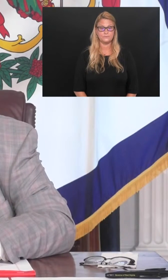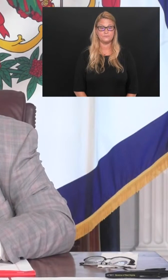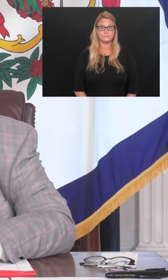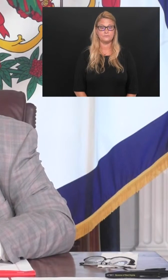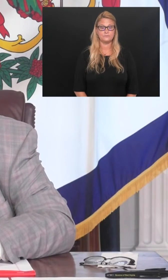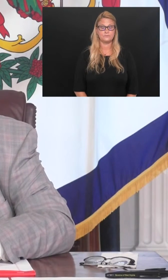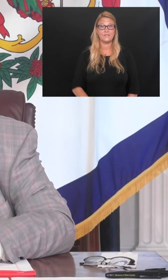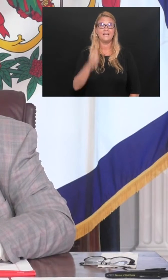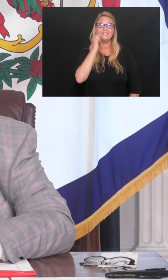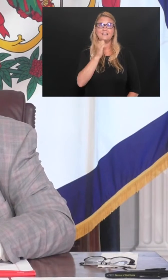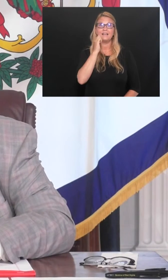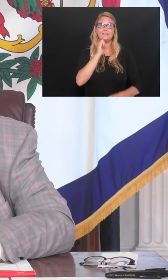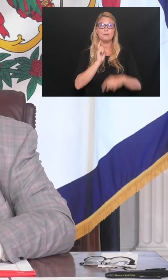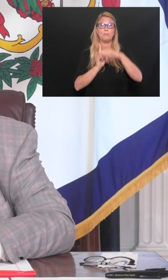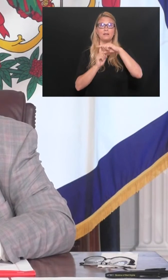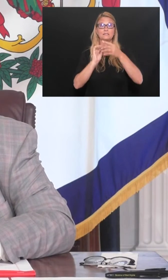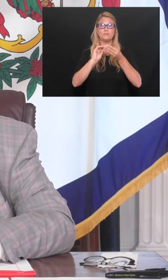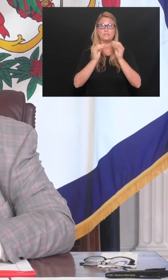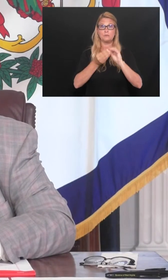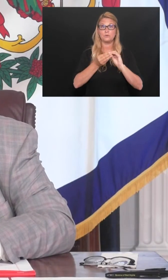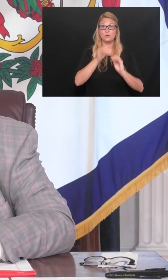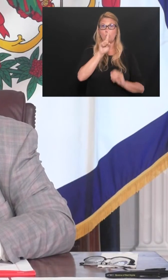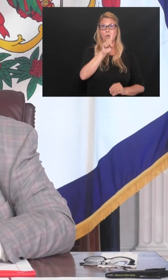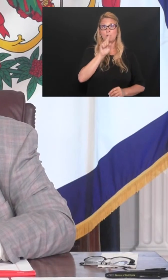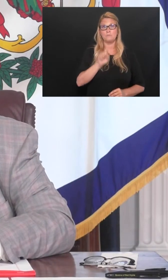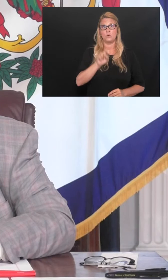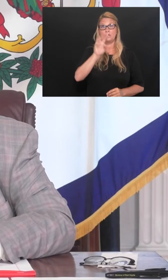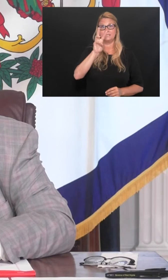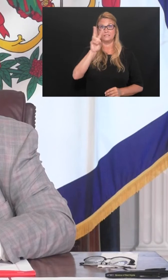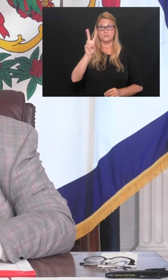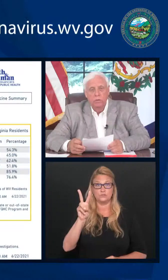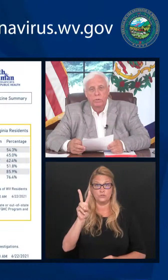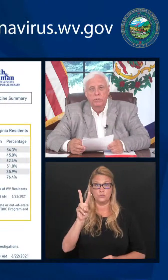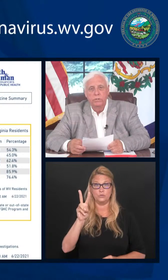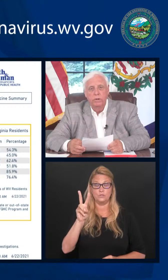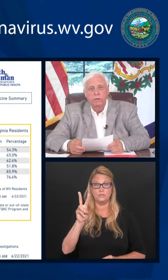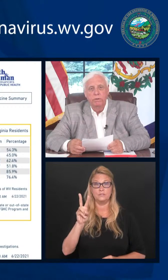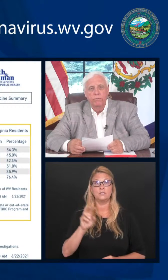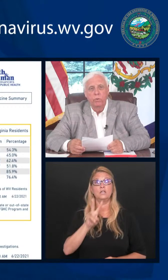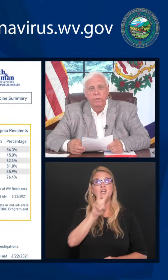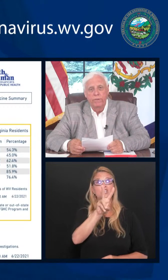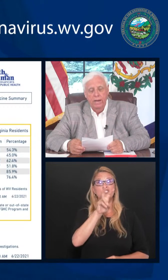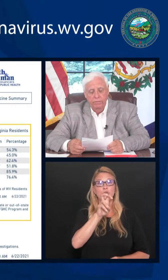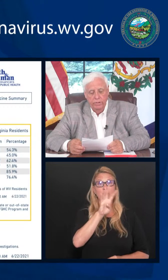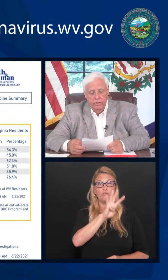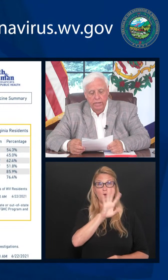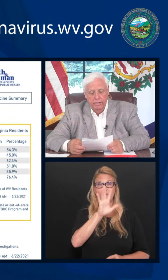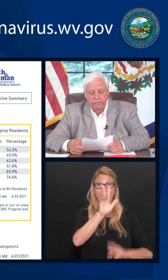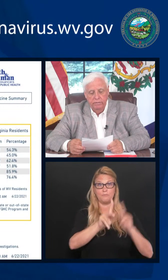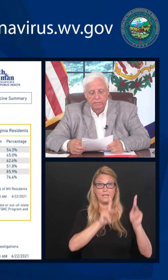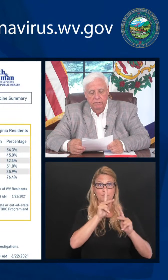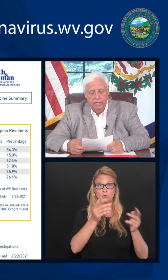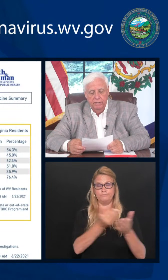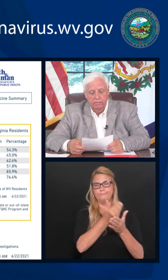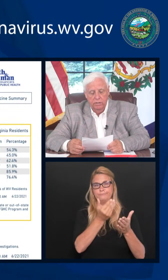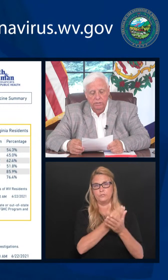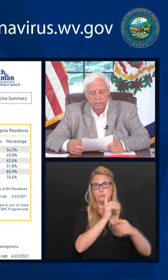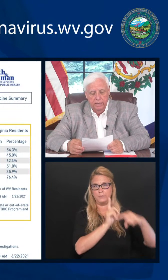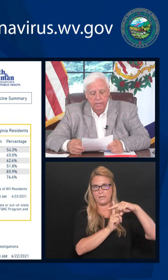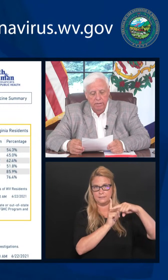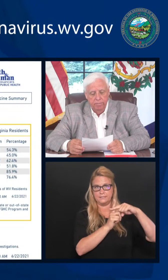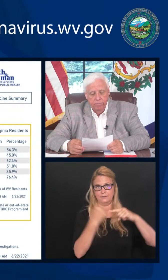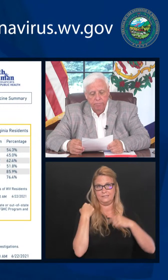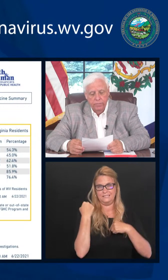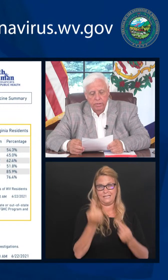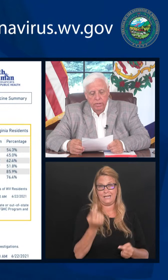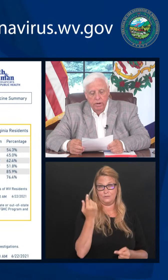Our daily positivity rate is at 1.62 with 245 new cases since last